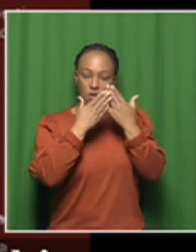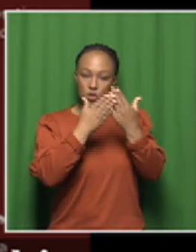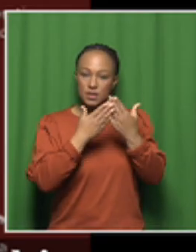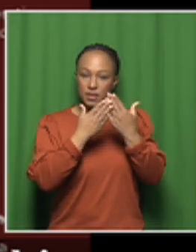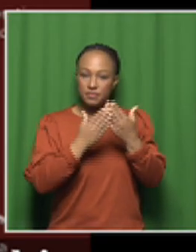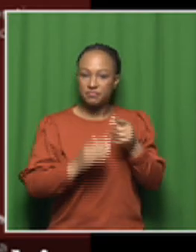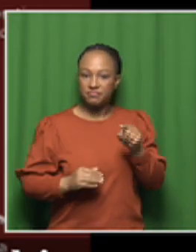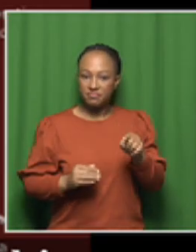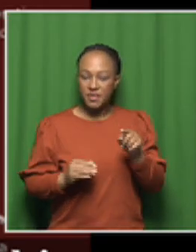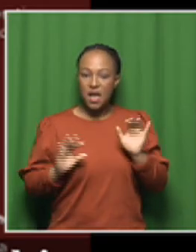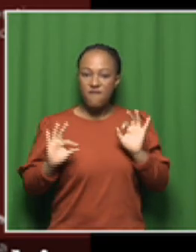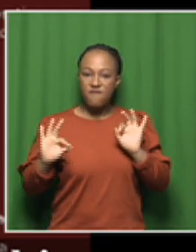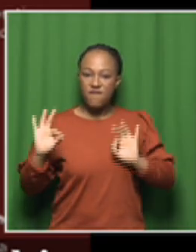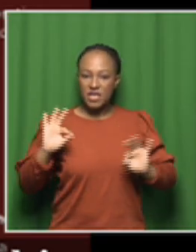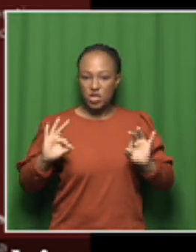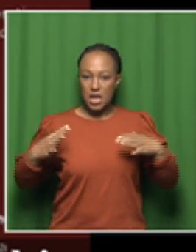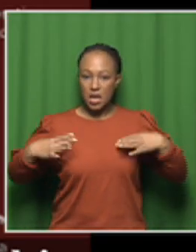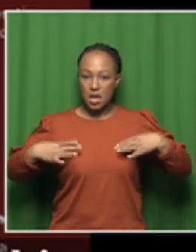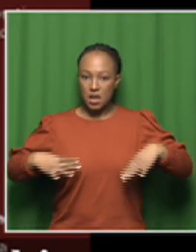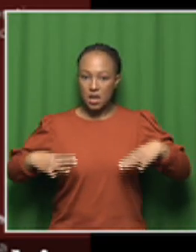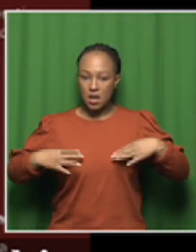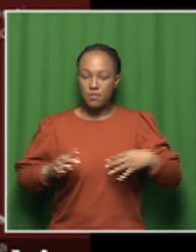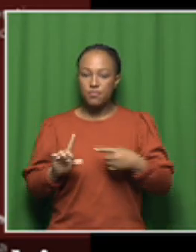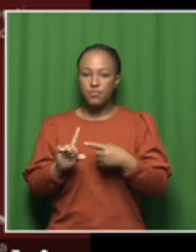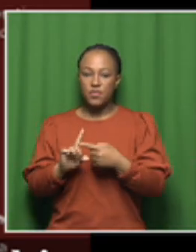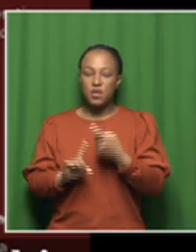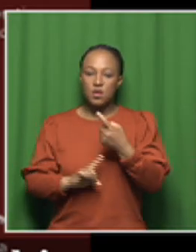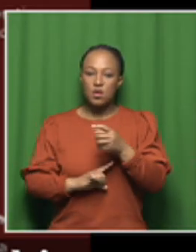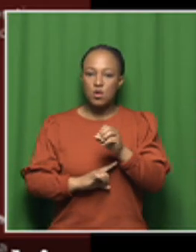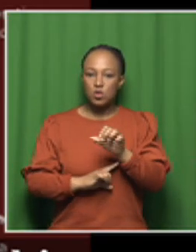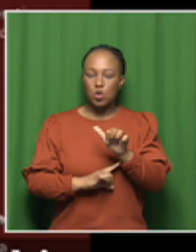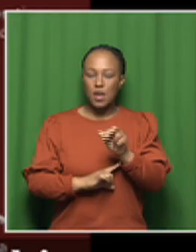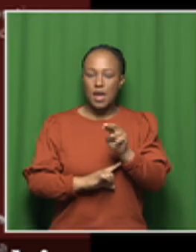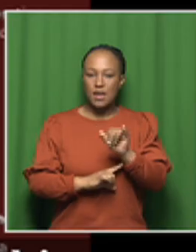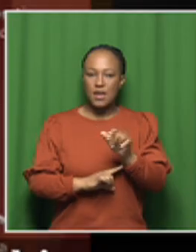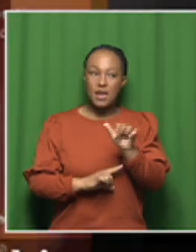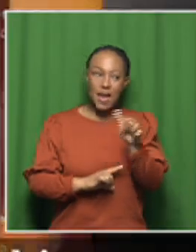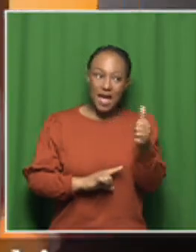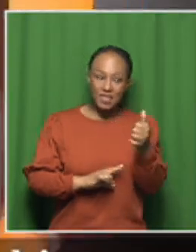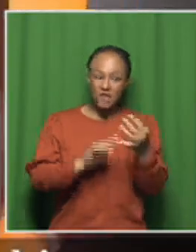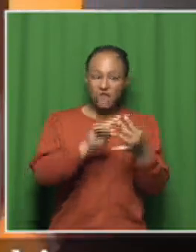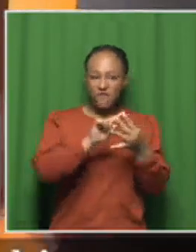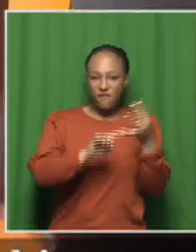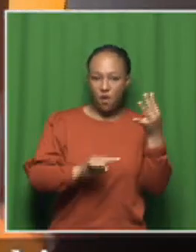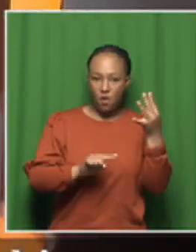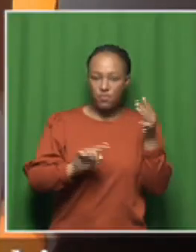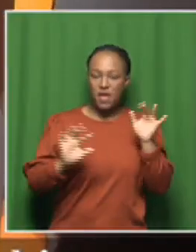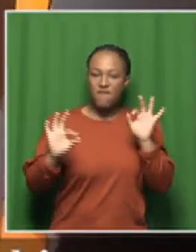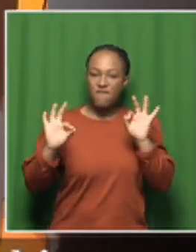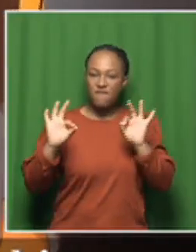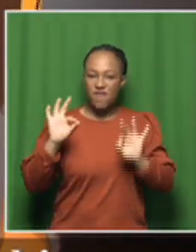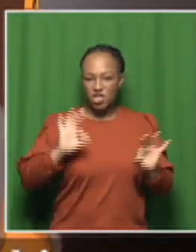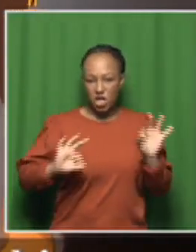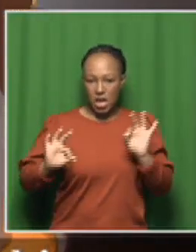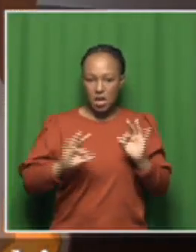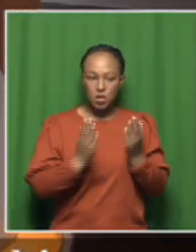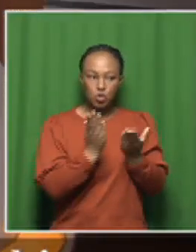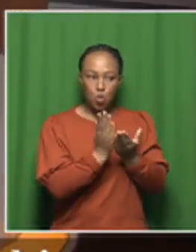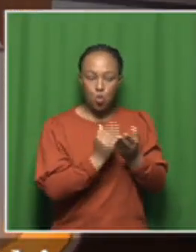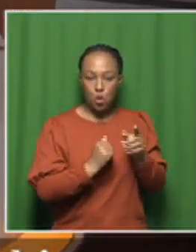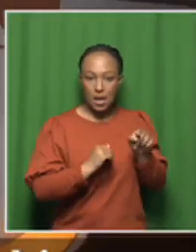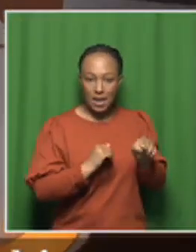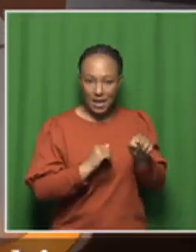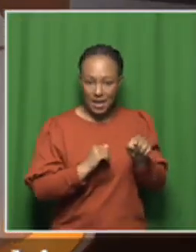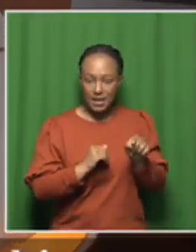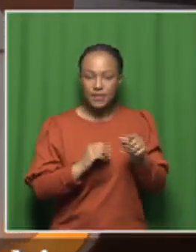Photo Market Workshop in town, and 4 are from Stadio Fashion School. So prior to this, it's actually a build-up. So